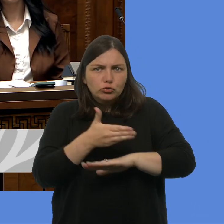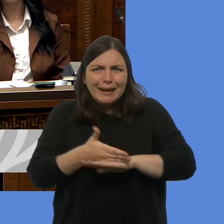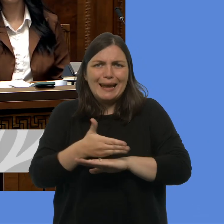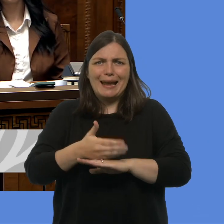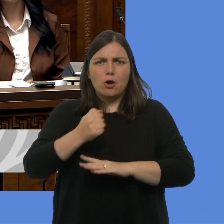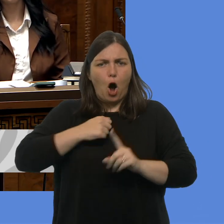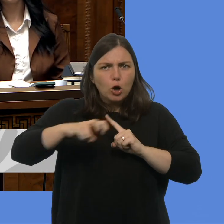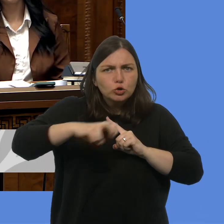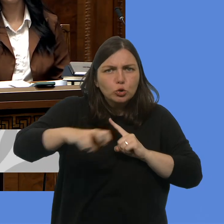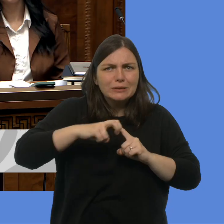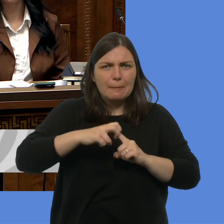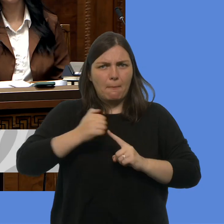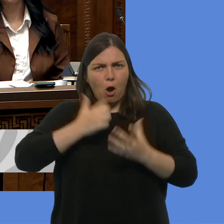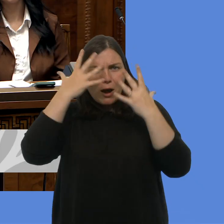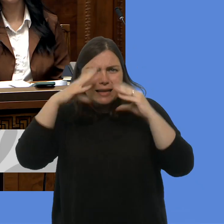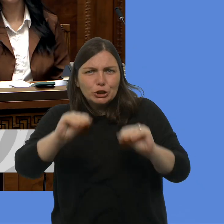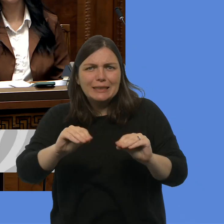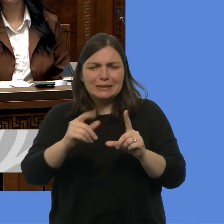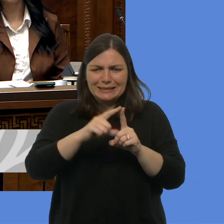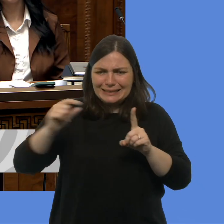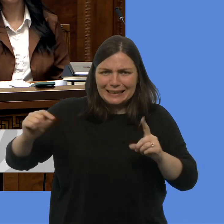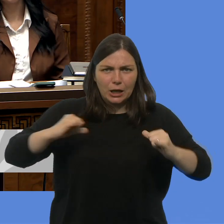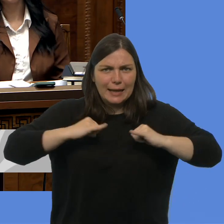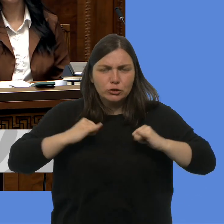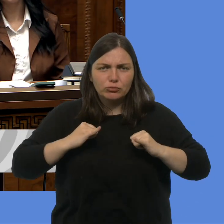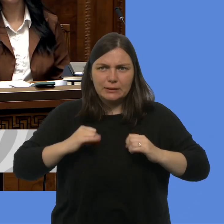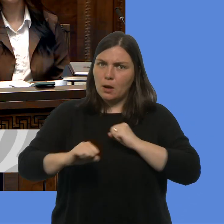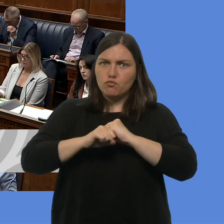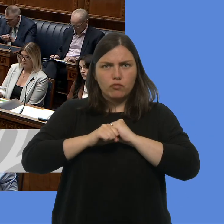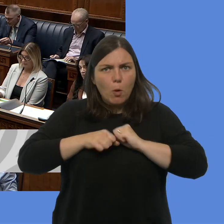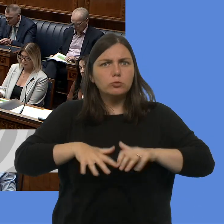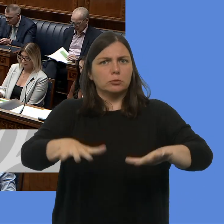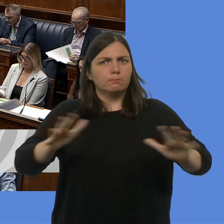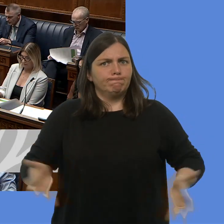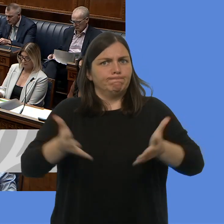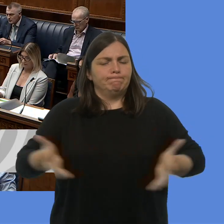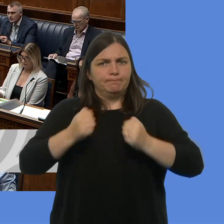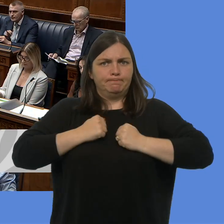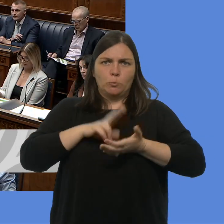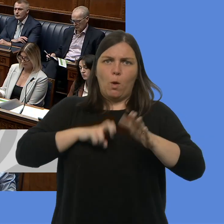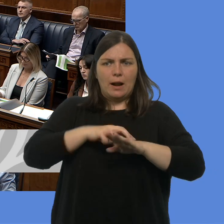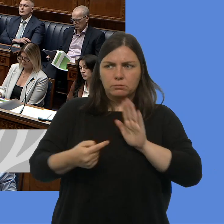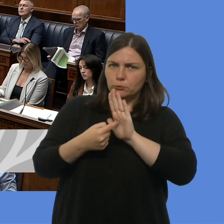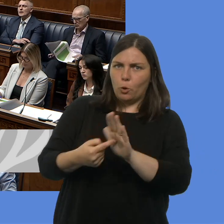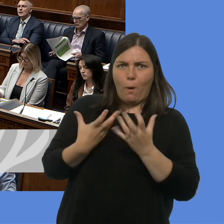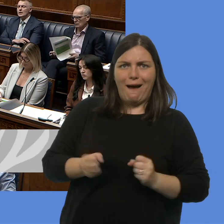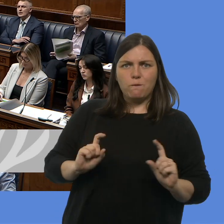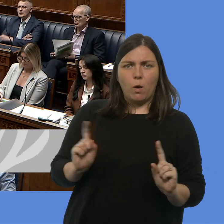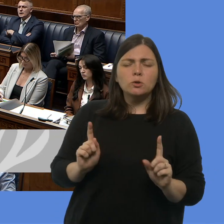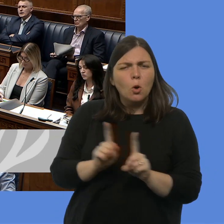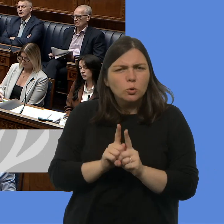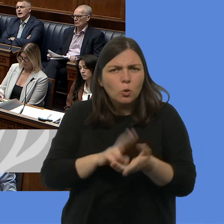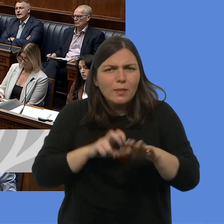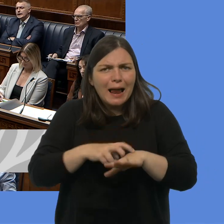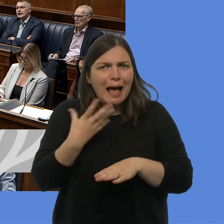digital industries, cybersecurity, fintech, as well as the unique access to both markets. Then we've got our